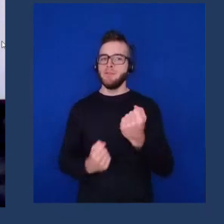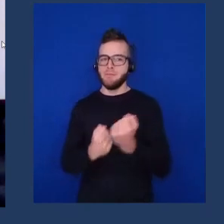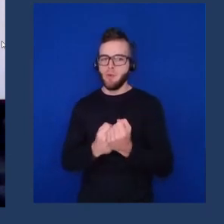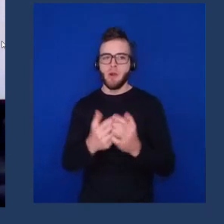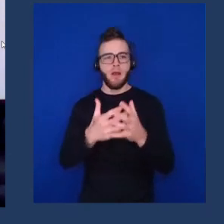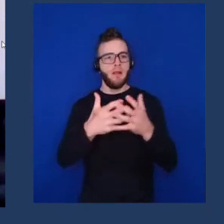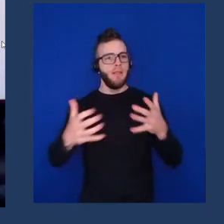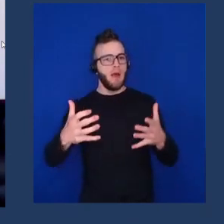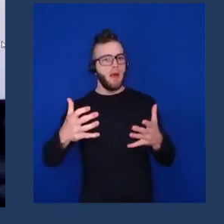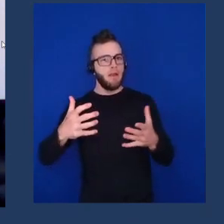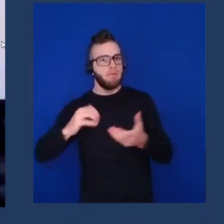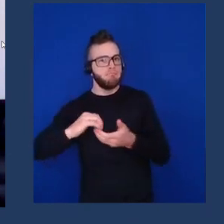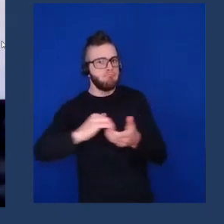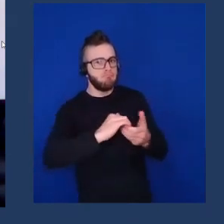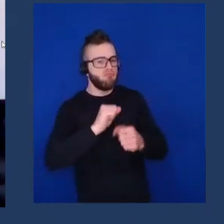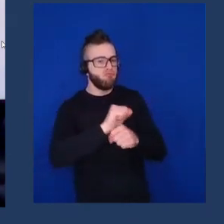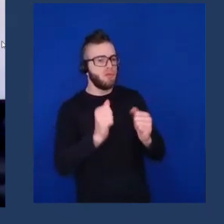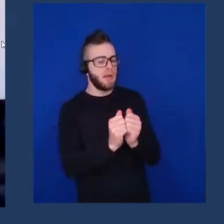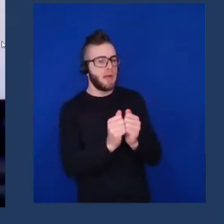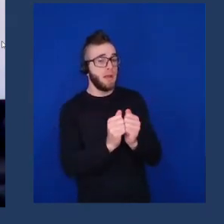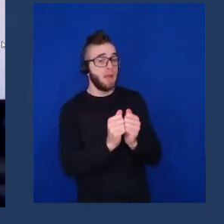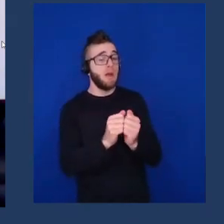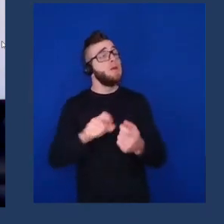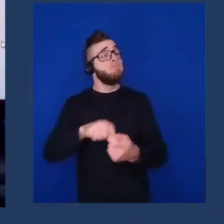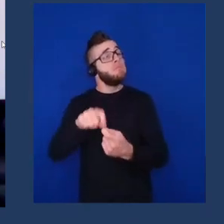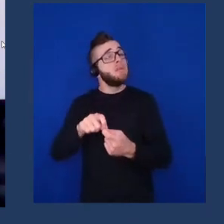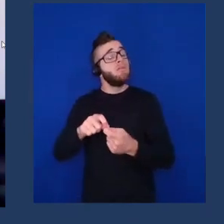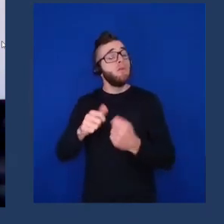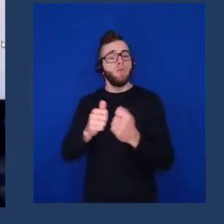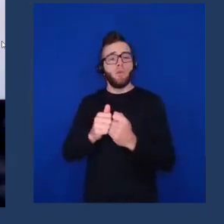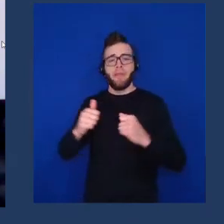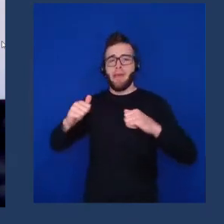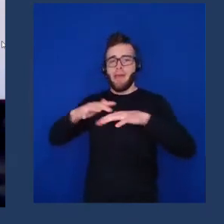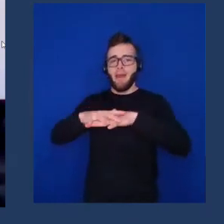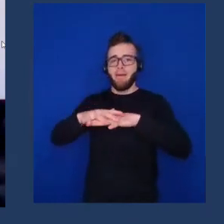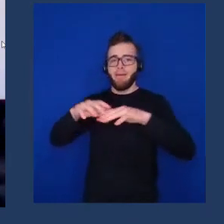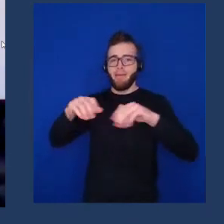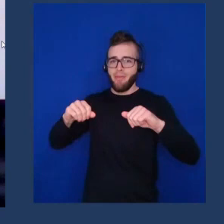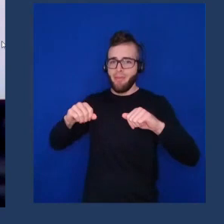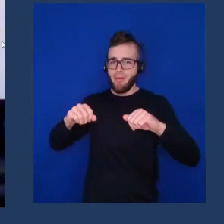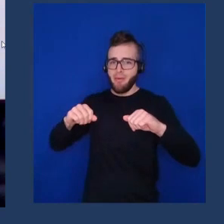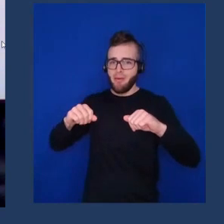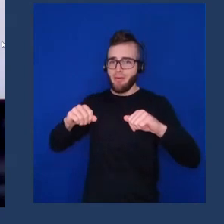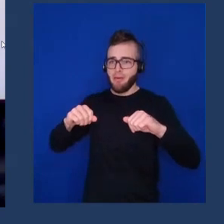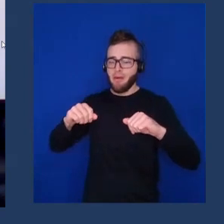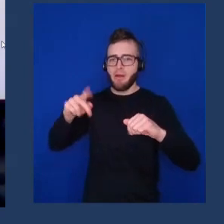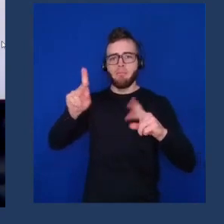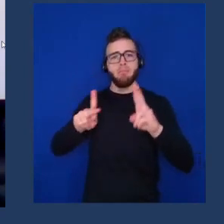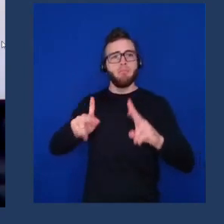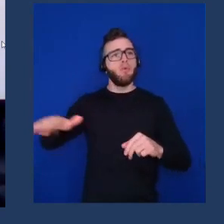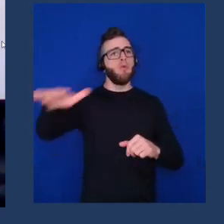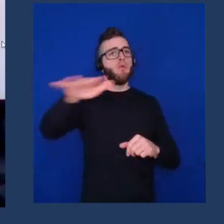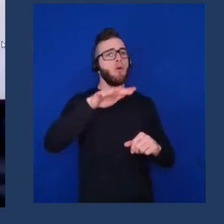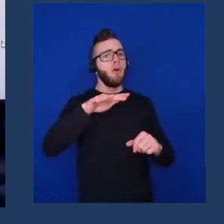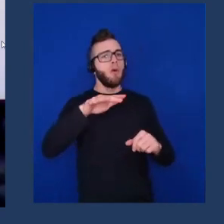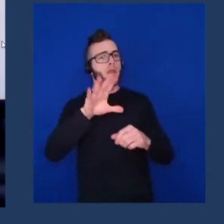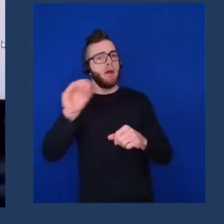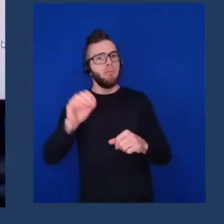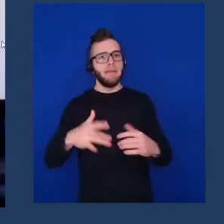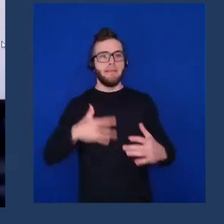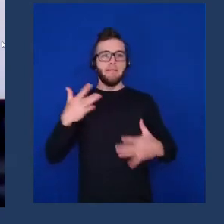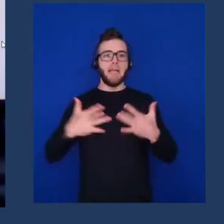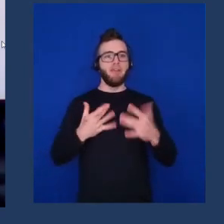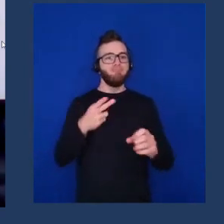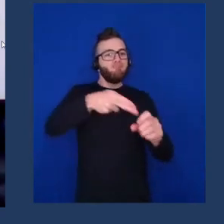particular when you think about like the hackathons that we have where employees from across the company are excited to work on accessibility with you, and a lot of ideas come from